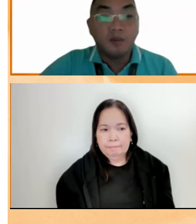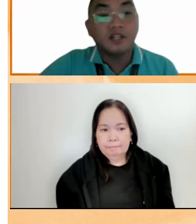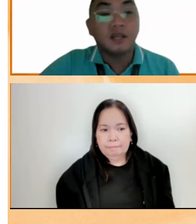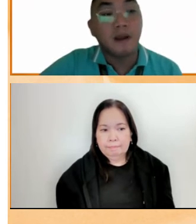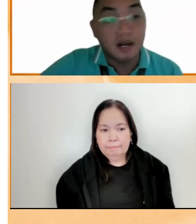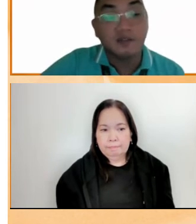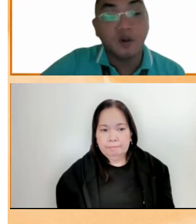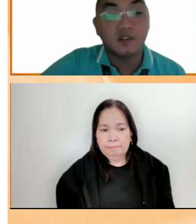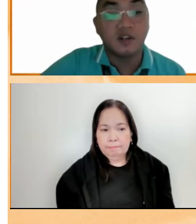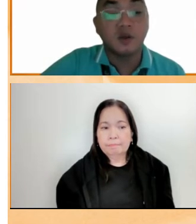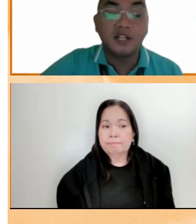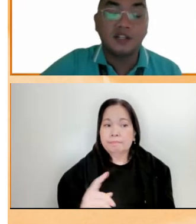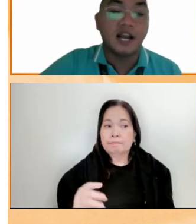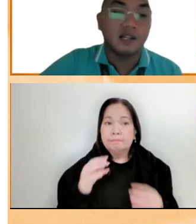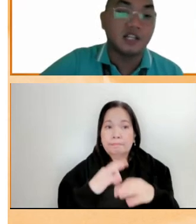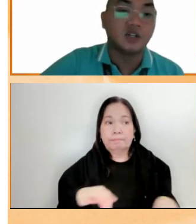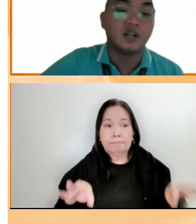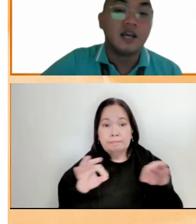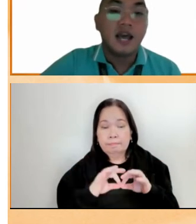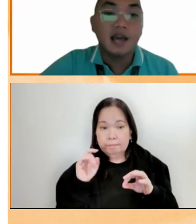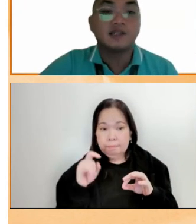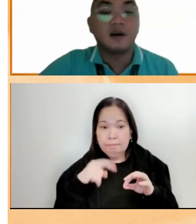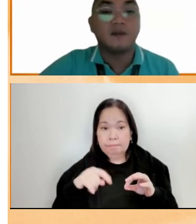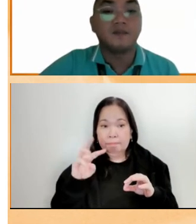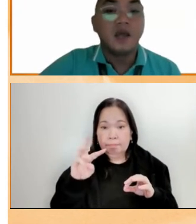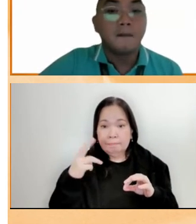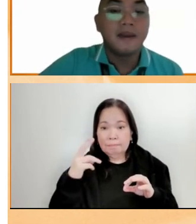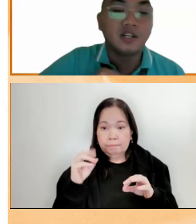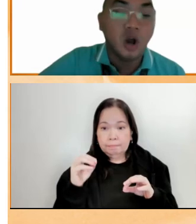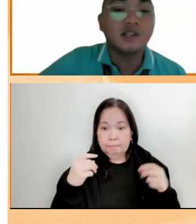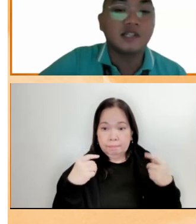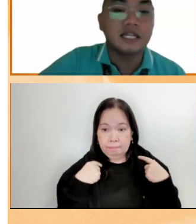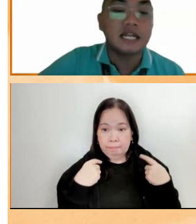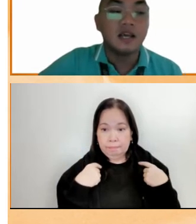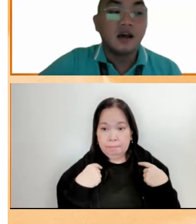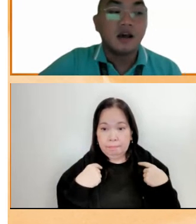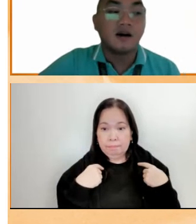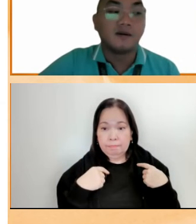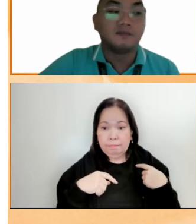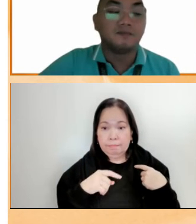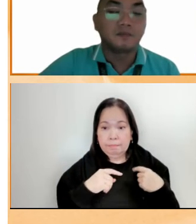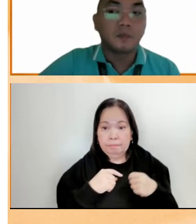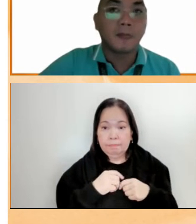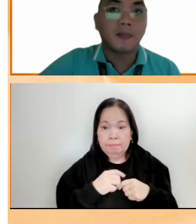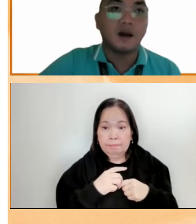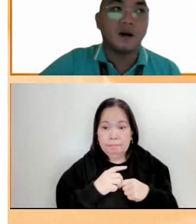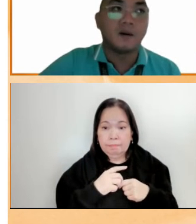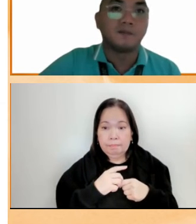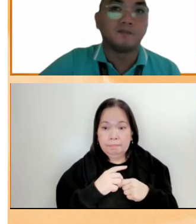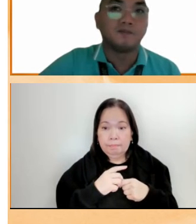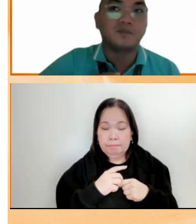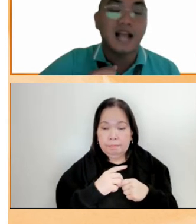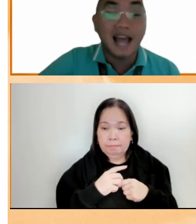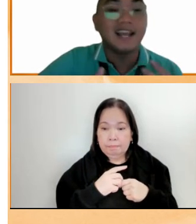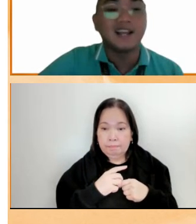So an important imperative also that the World Health Organization has been constantly um,